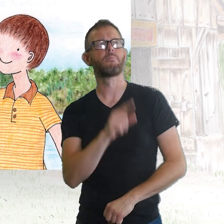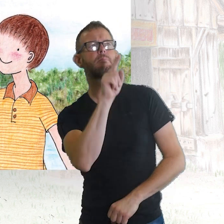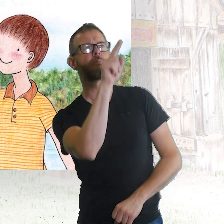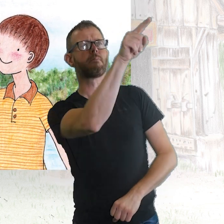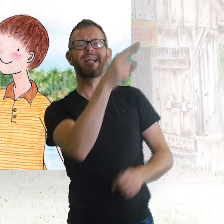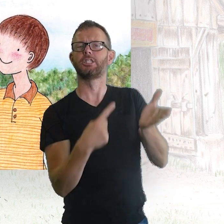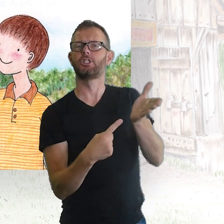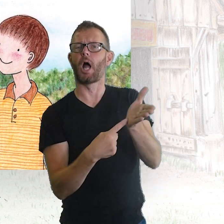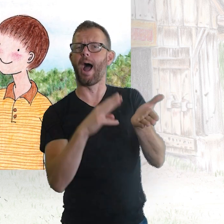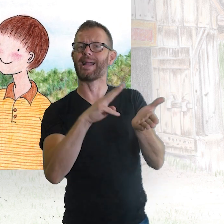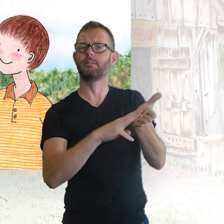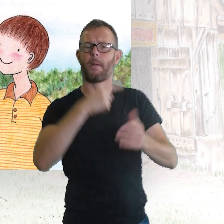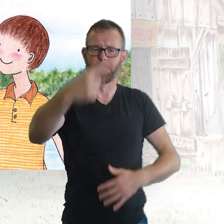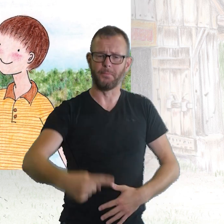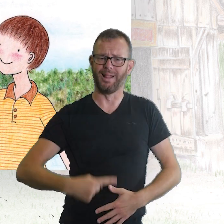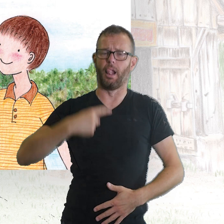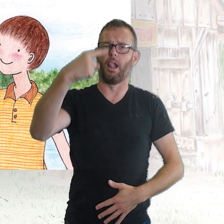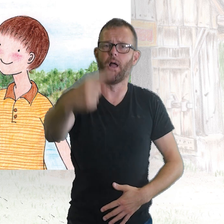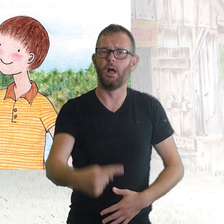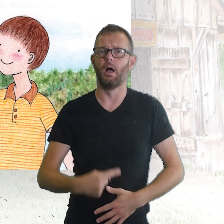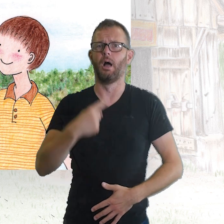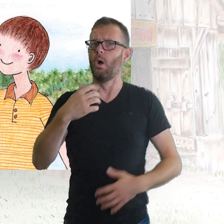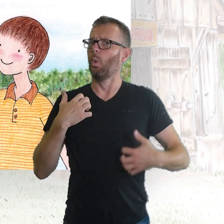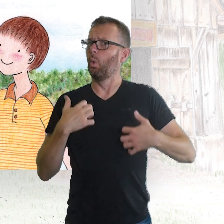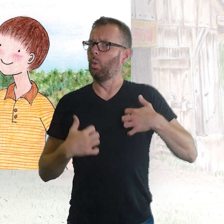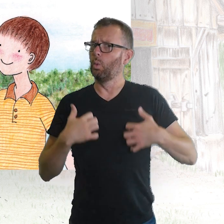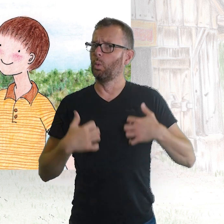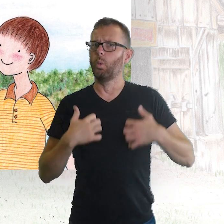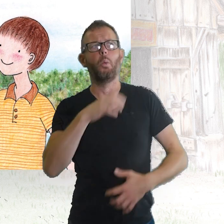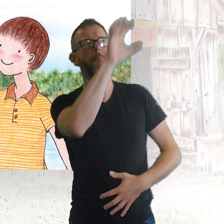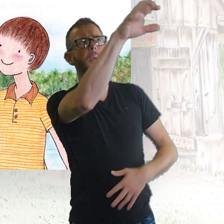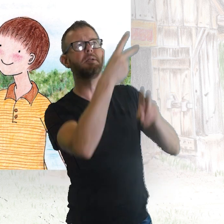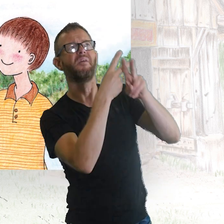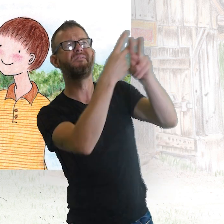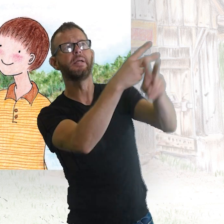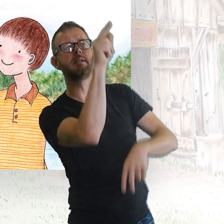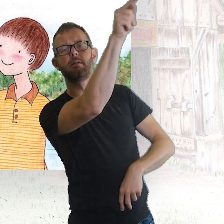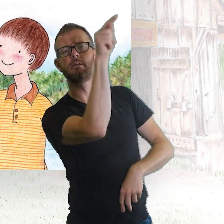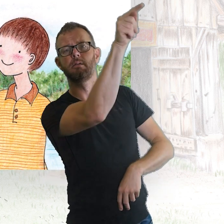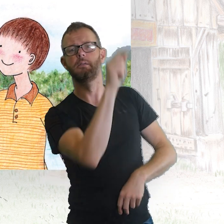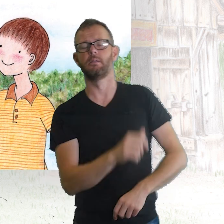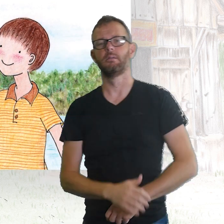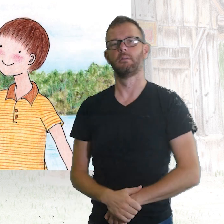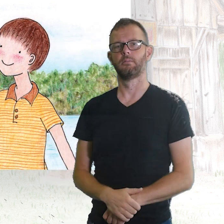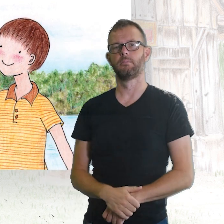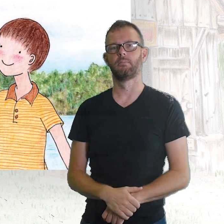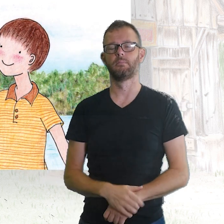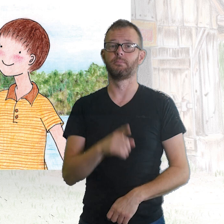The Tide Mill is a very interesting place to visit.